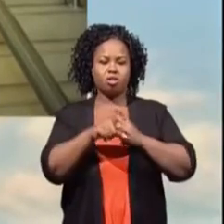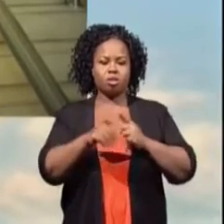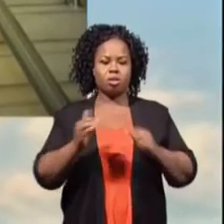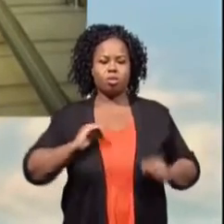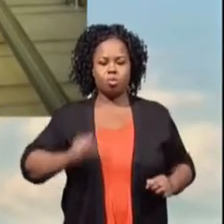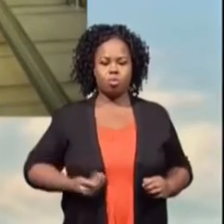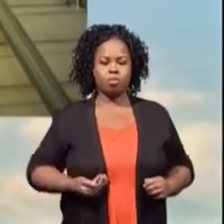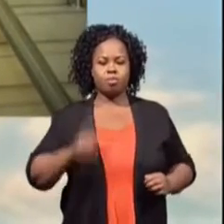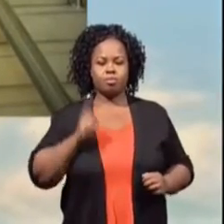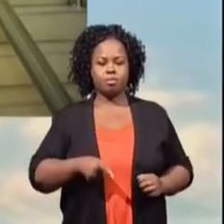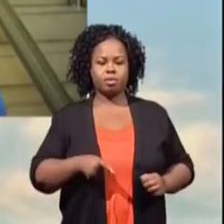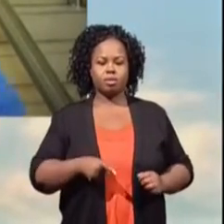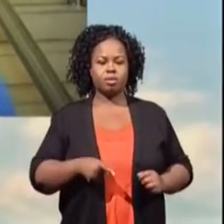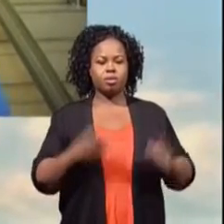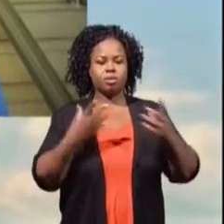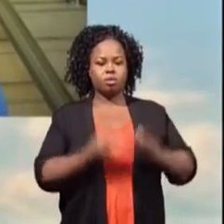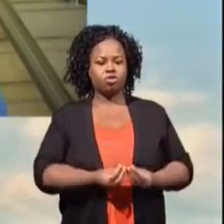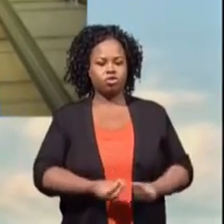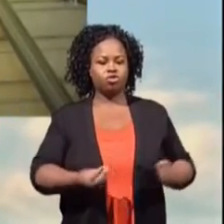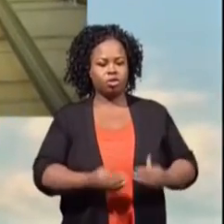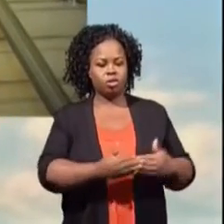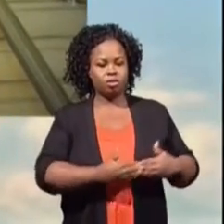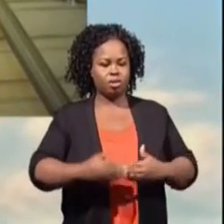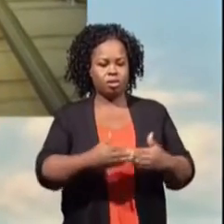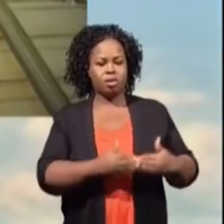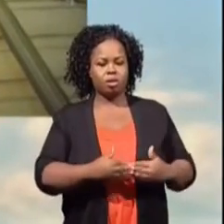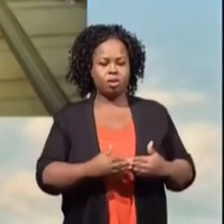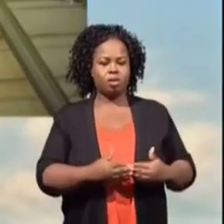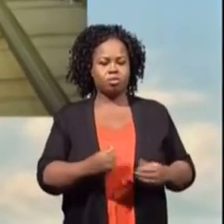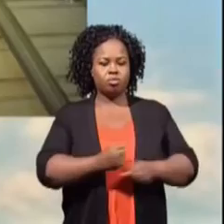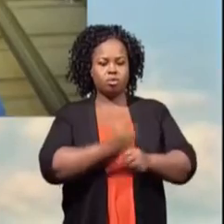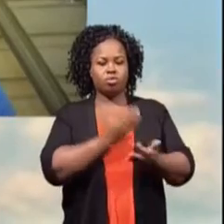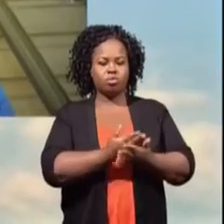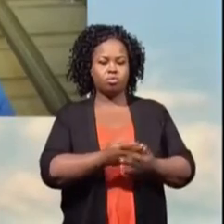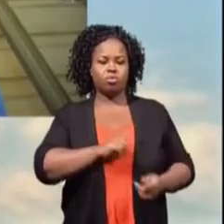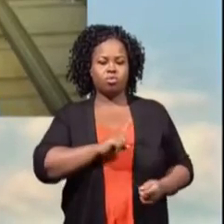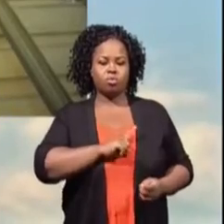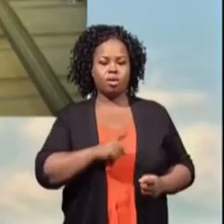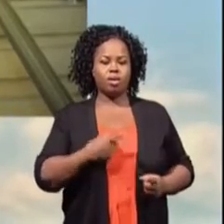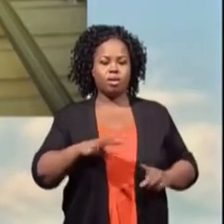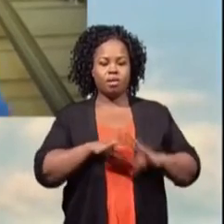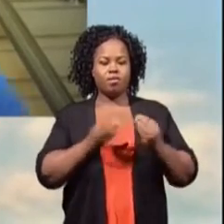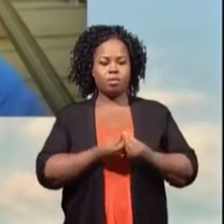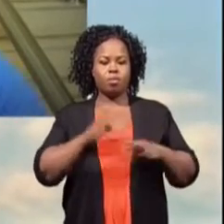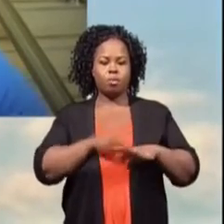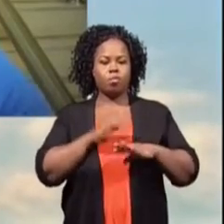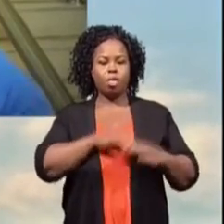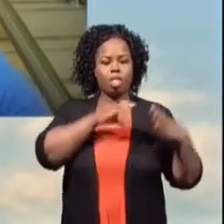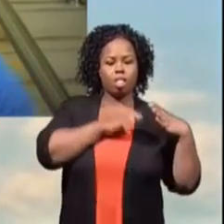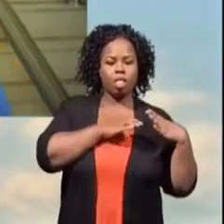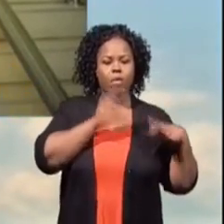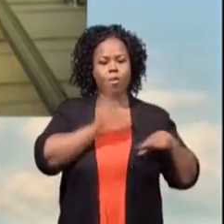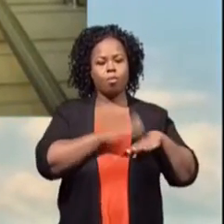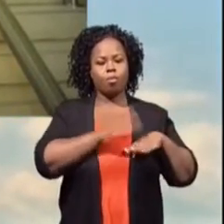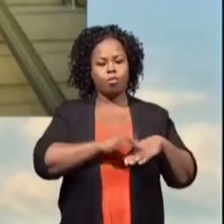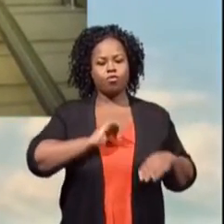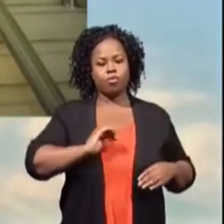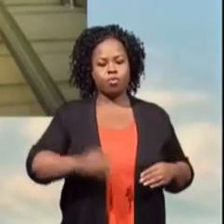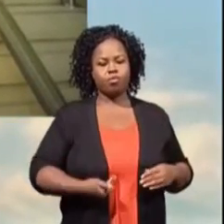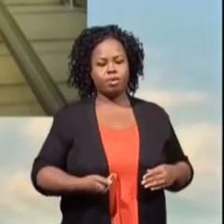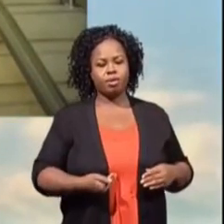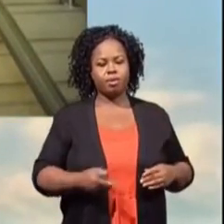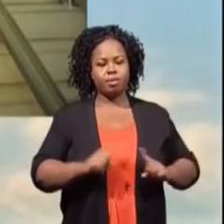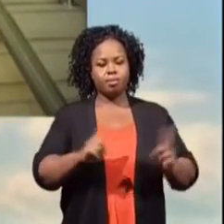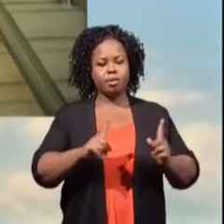va vasati n'wansati fane va hasi ka n'wanuna, n'wanuna va hehla ka n'wansati. So se ni vona n'wansati a nga ri na chosi ku n'wansati ya fanekele ku